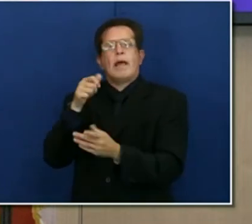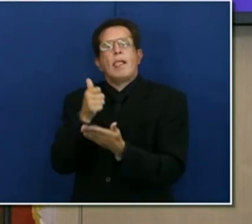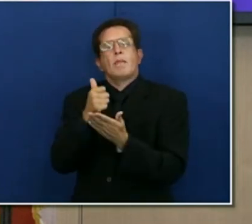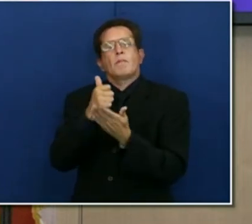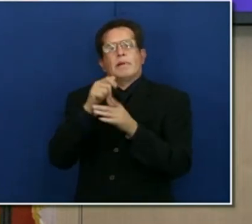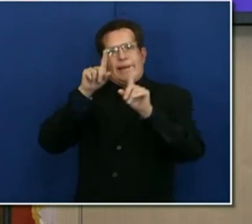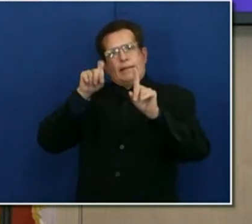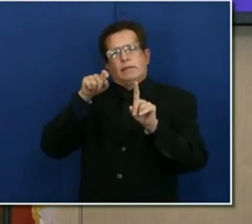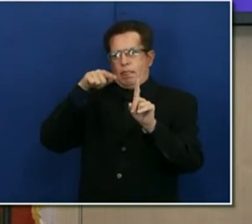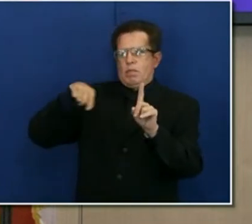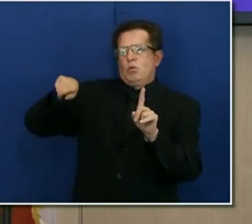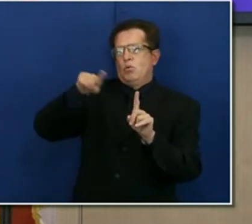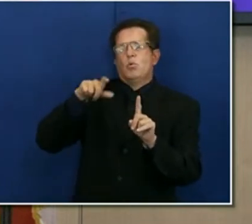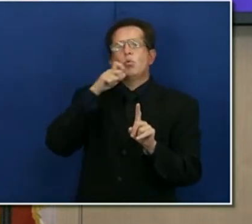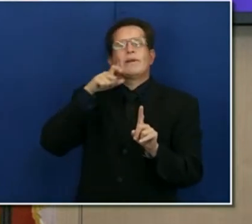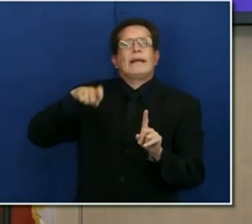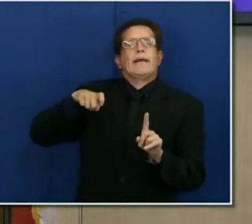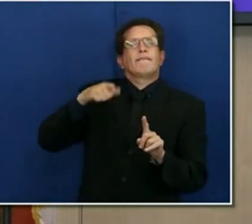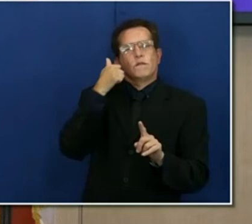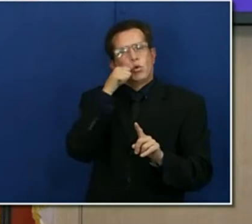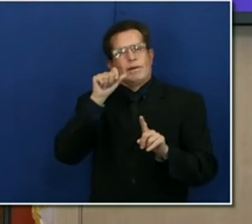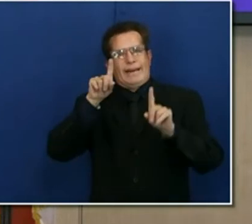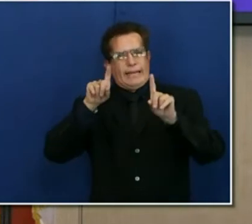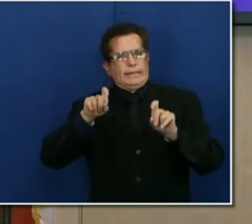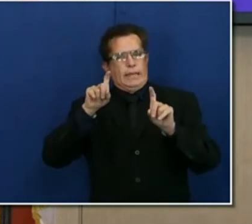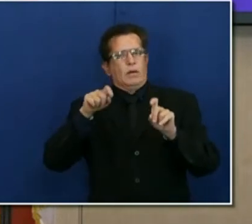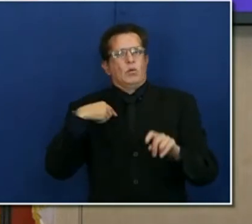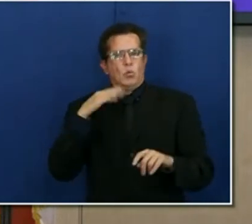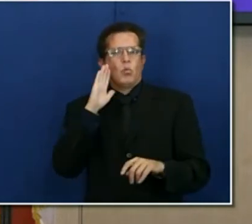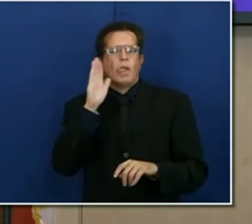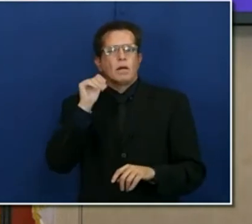of students who need to be tested.